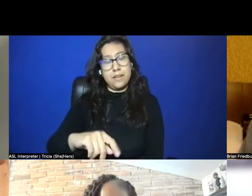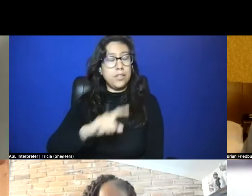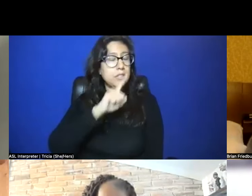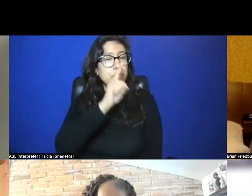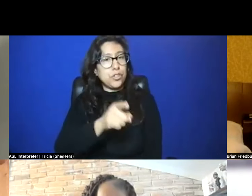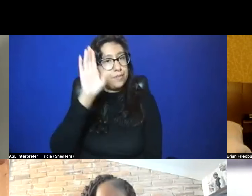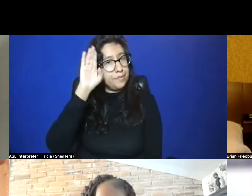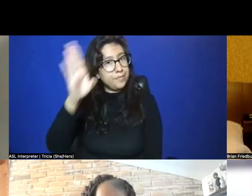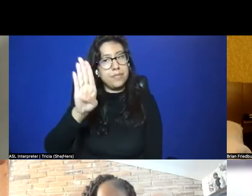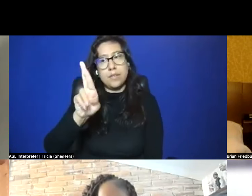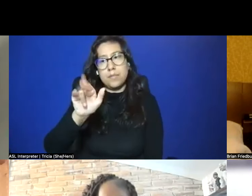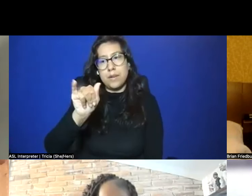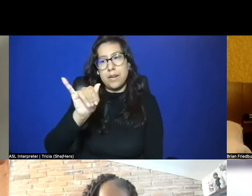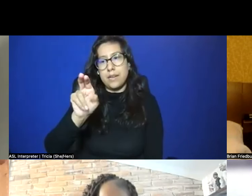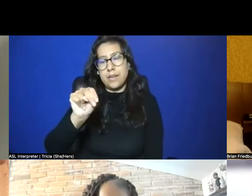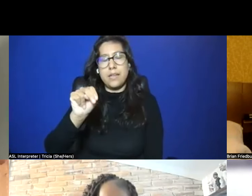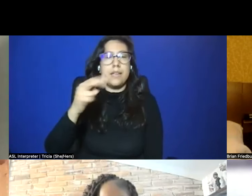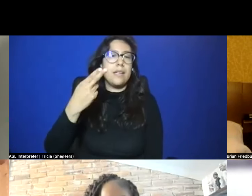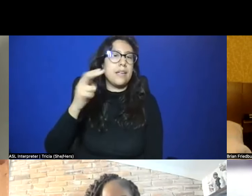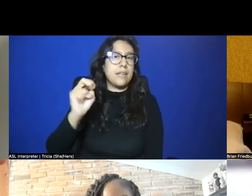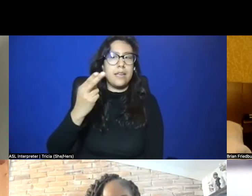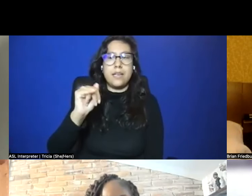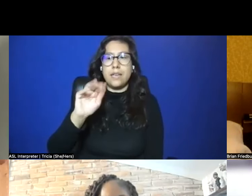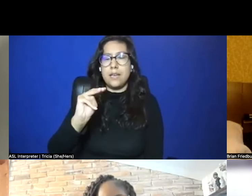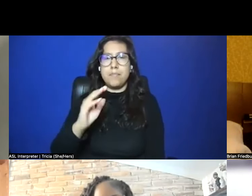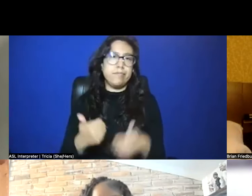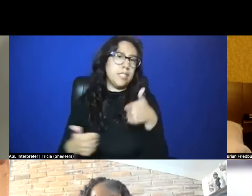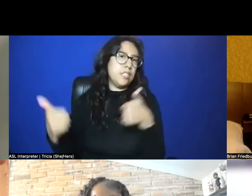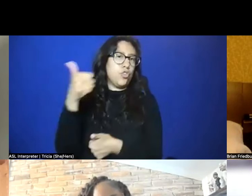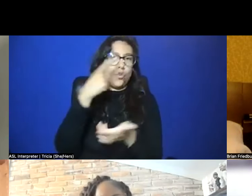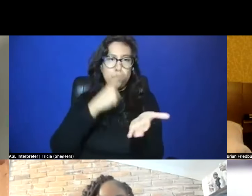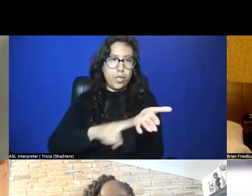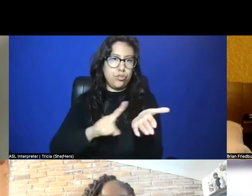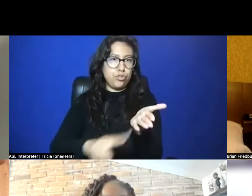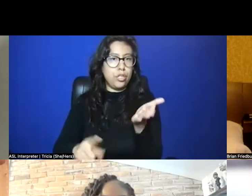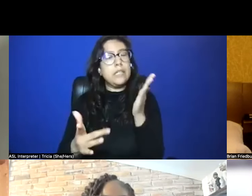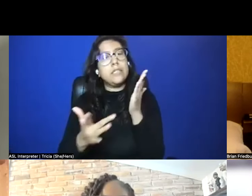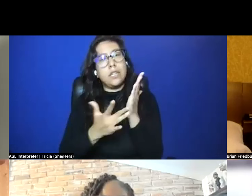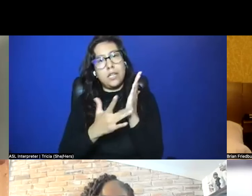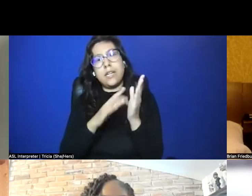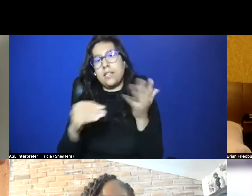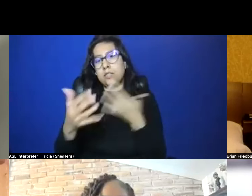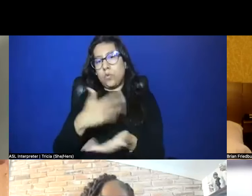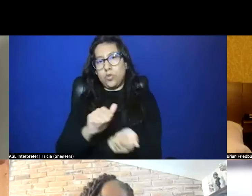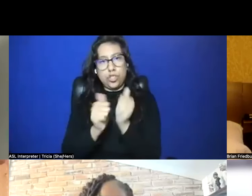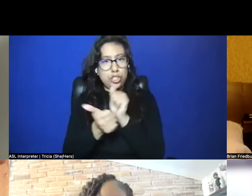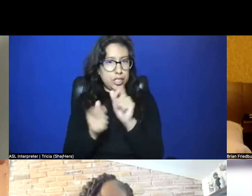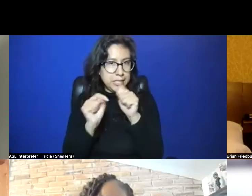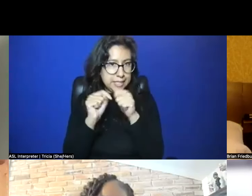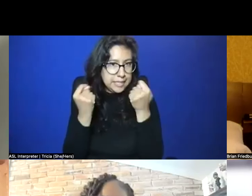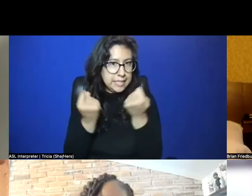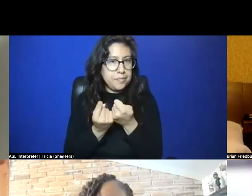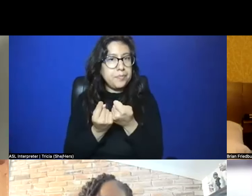Brian, he, him pronouns. I'm a senior researcher on the technology and social change team. I'm